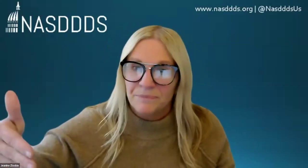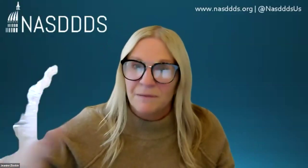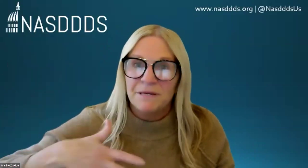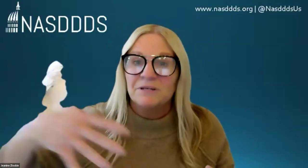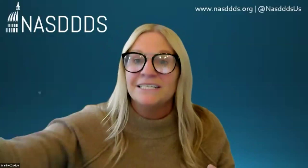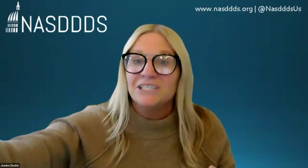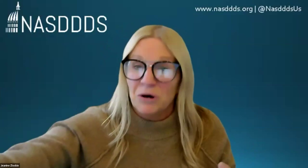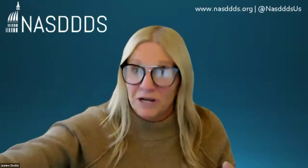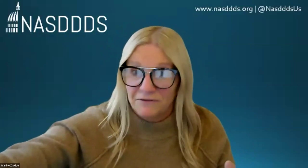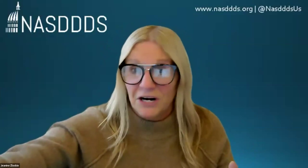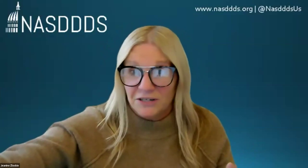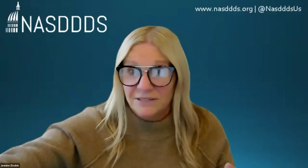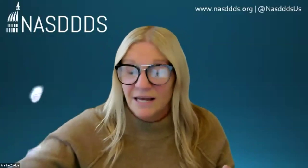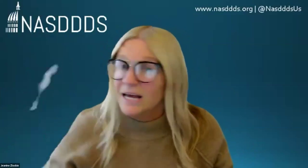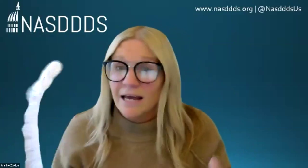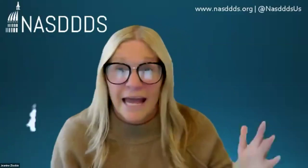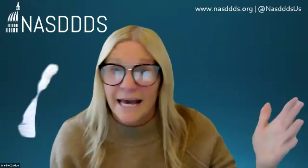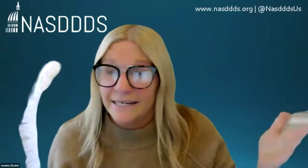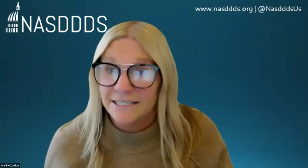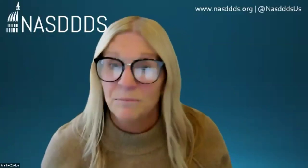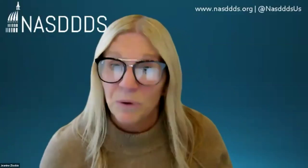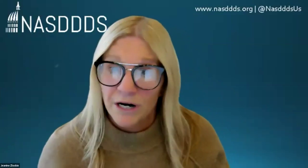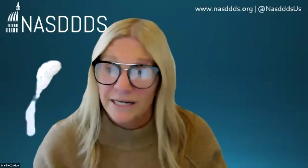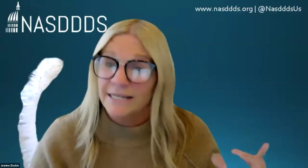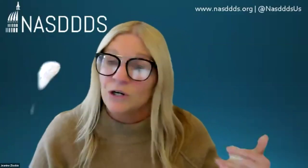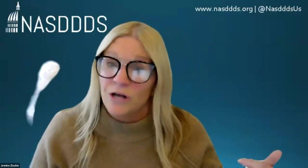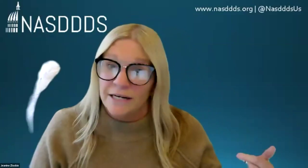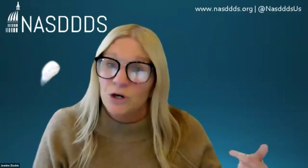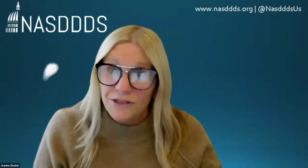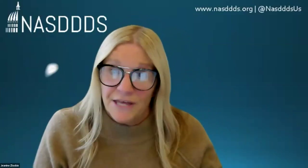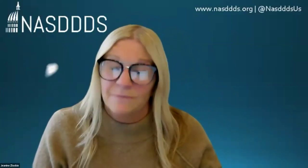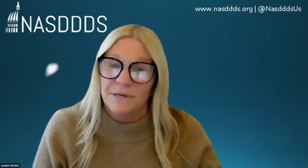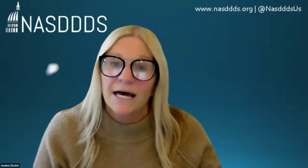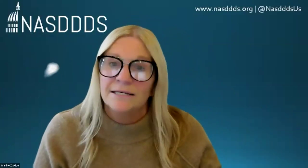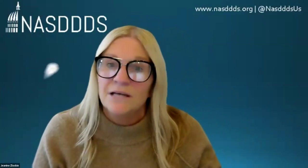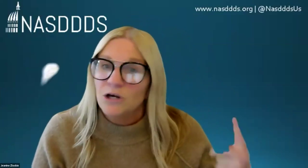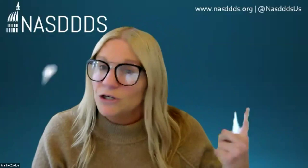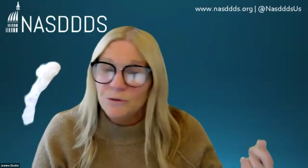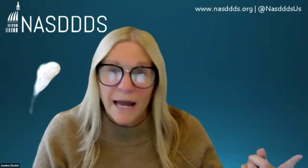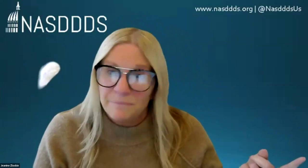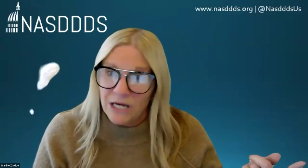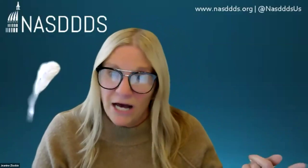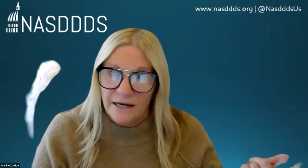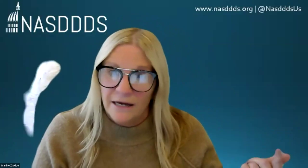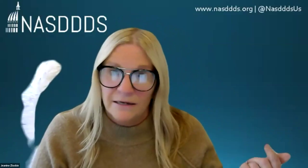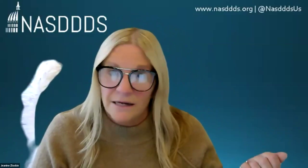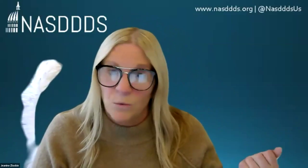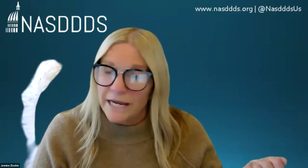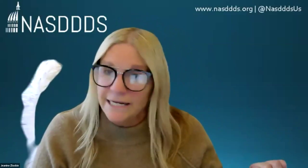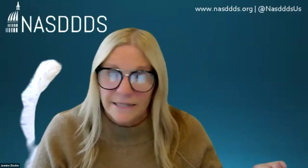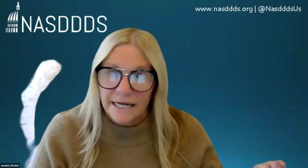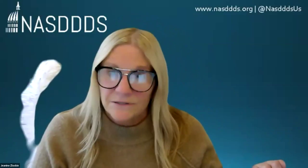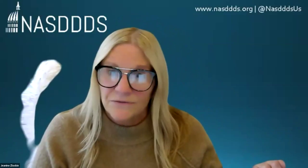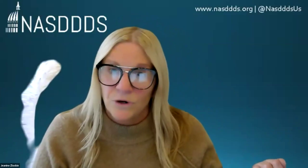entitlement, people need to go there first. And it's important and a good thing because you might be on